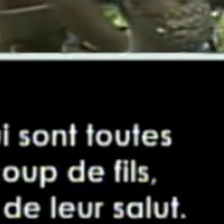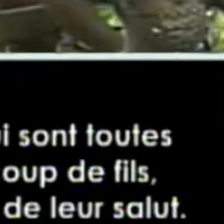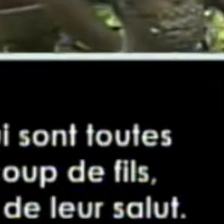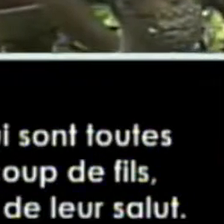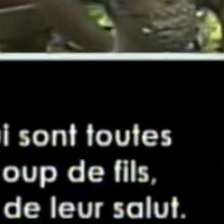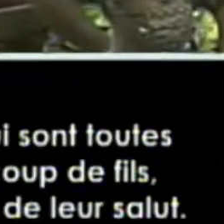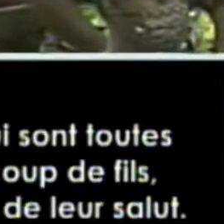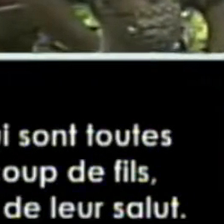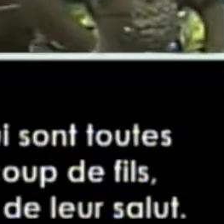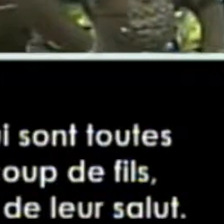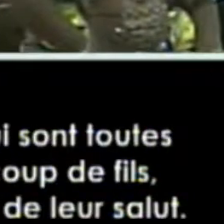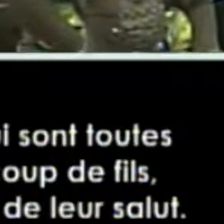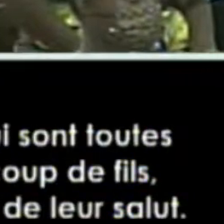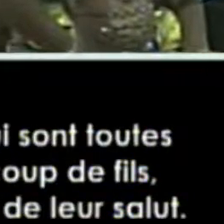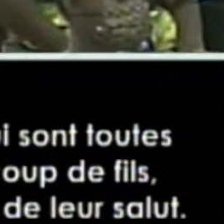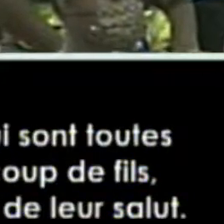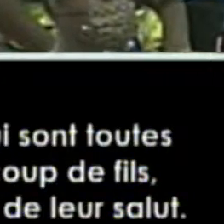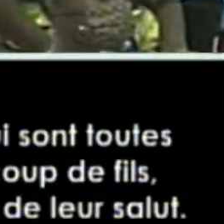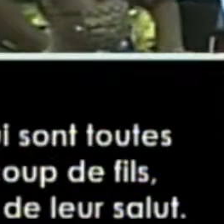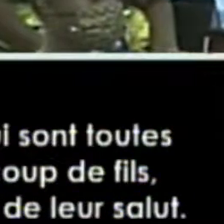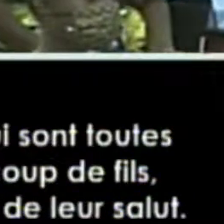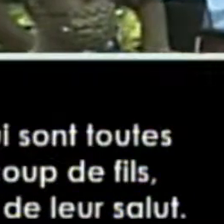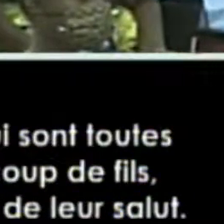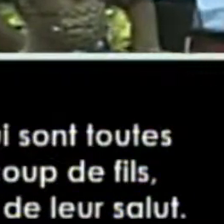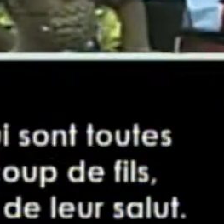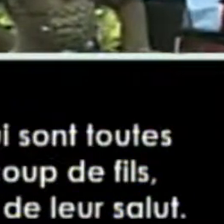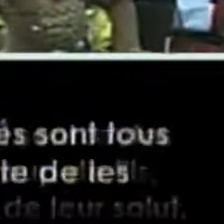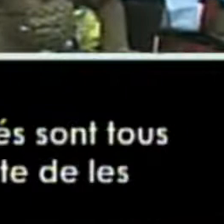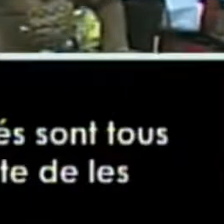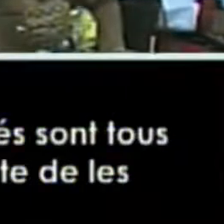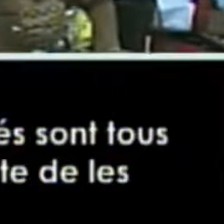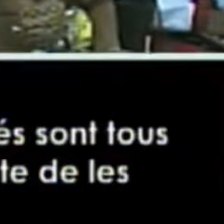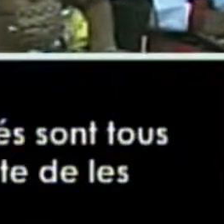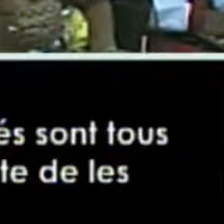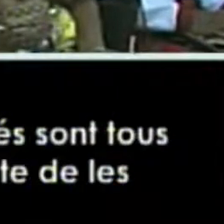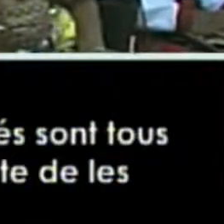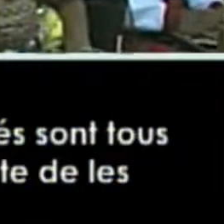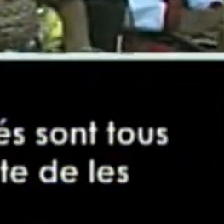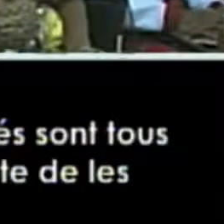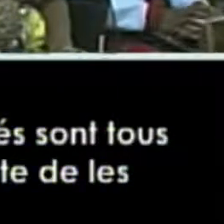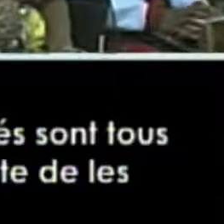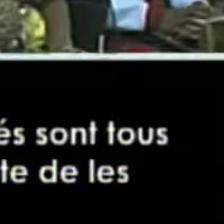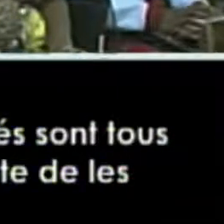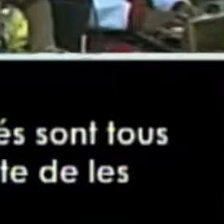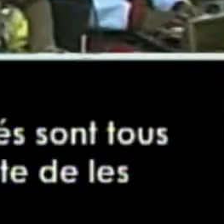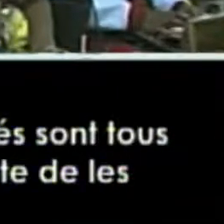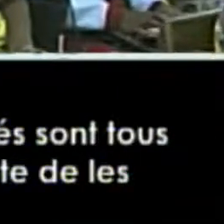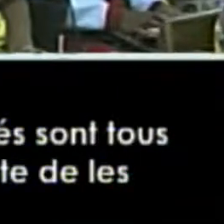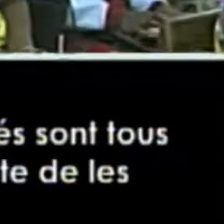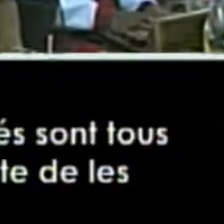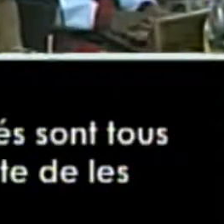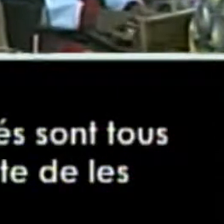And in bringing many sons to glory to make the captain of their salvation perfect through sufferings.